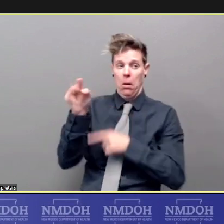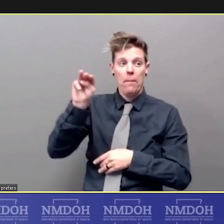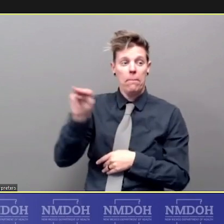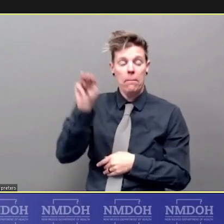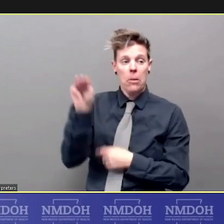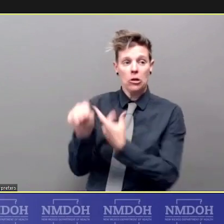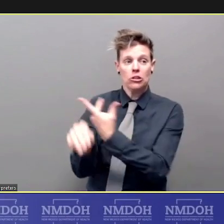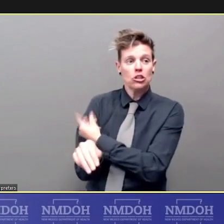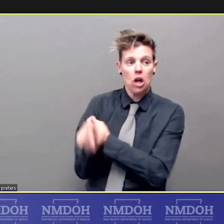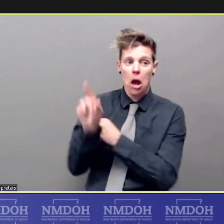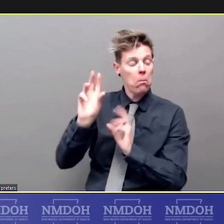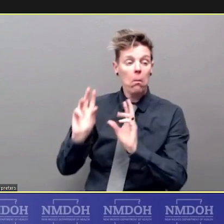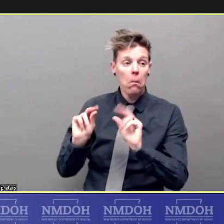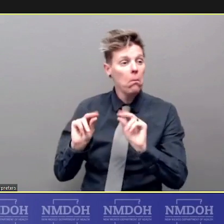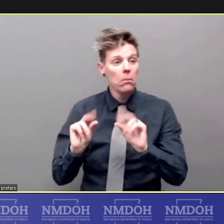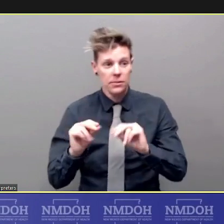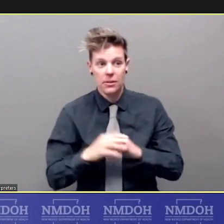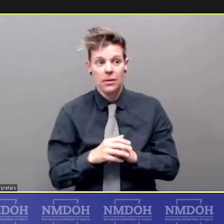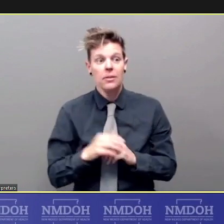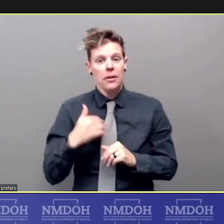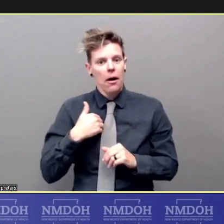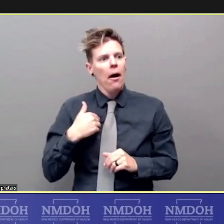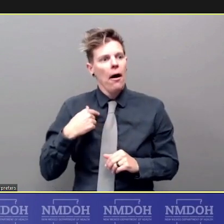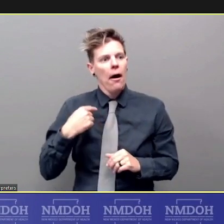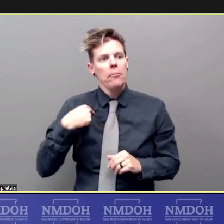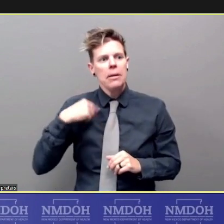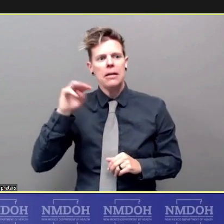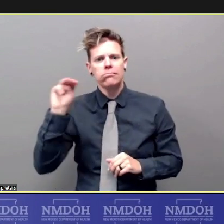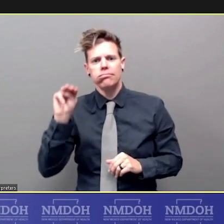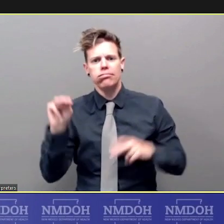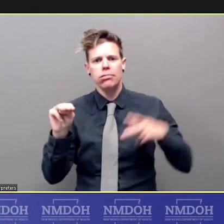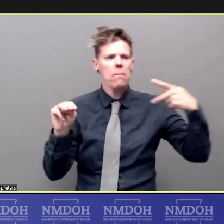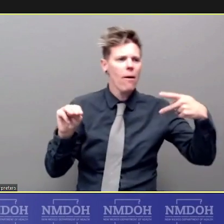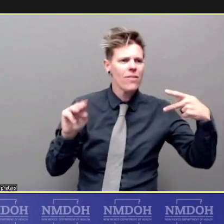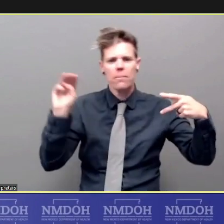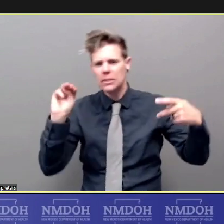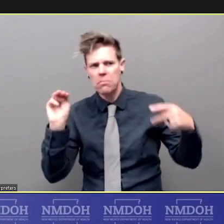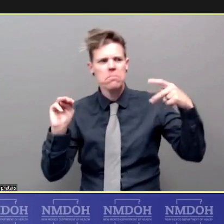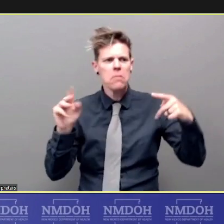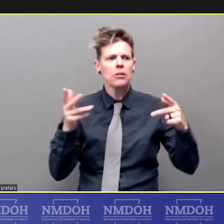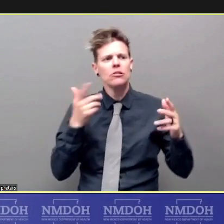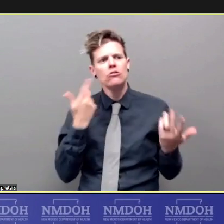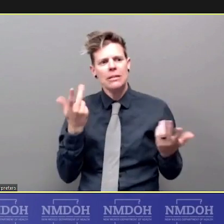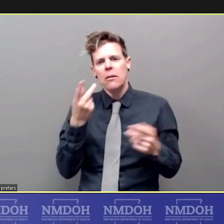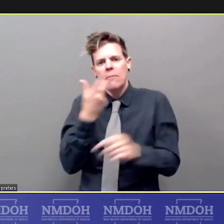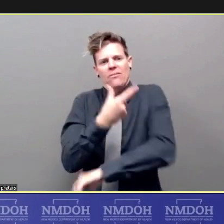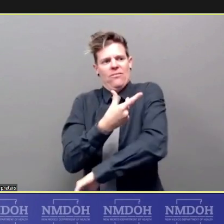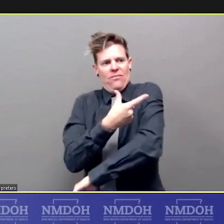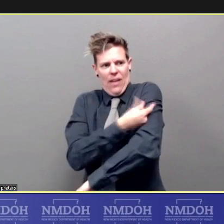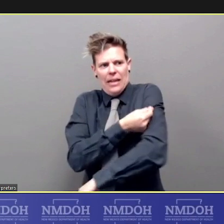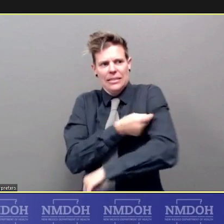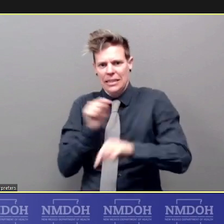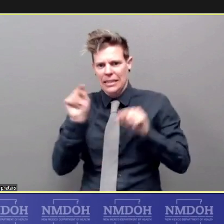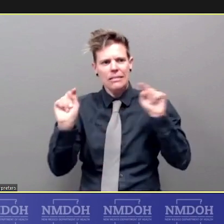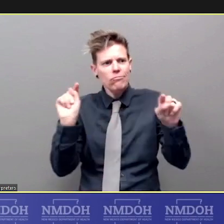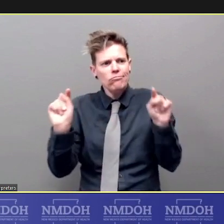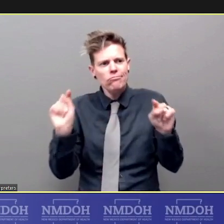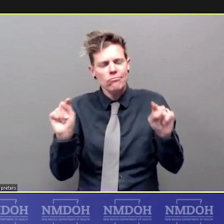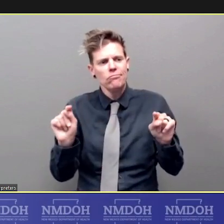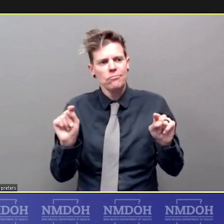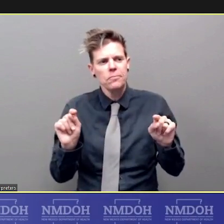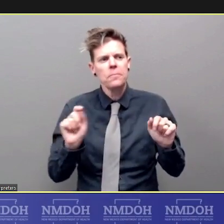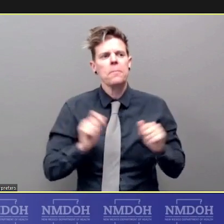got one Pfizer and had a similar thing. So the vaccines work to the layperson